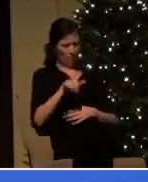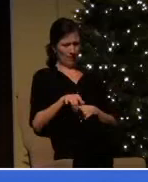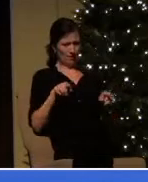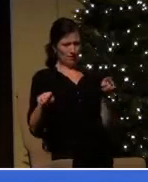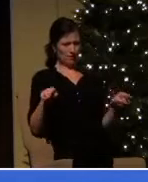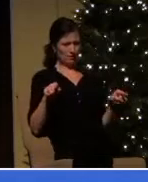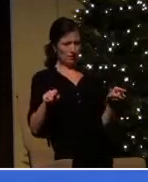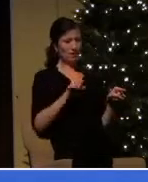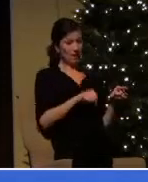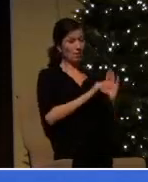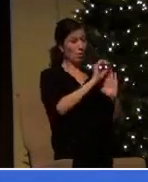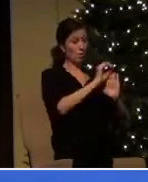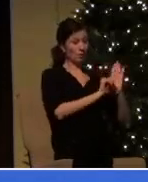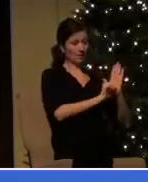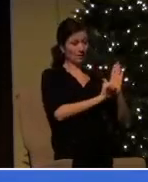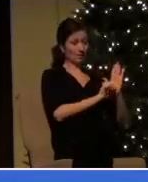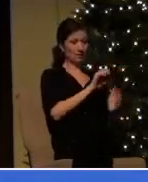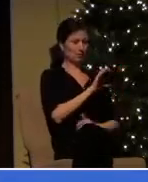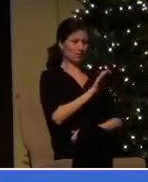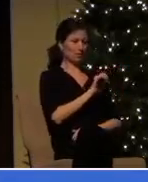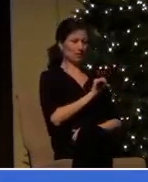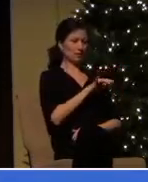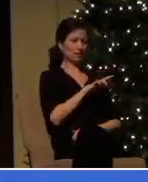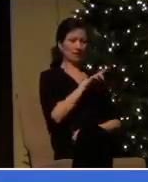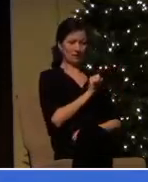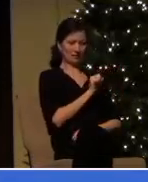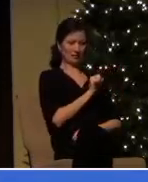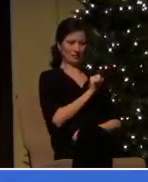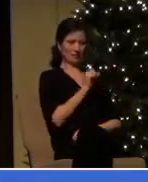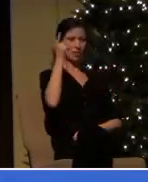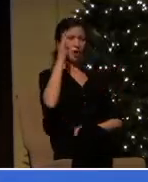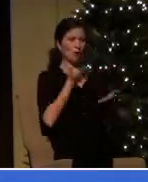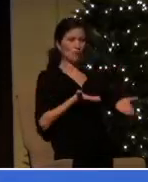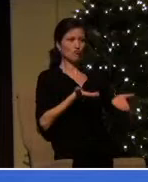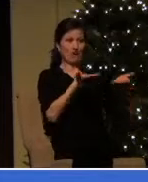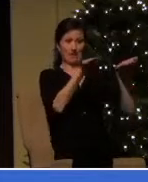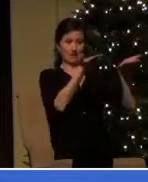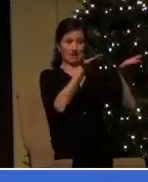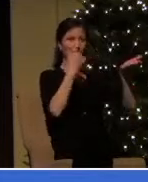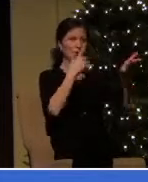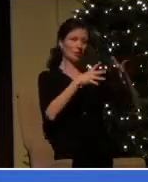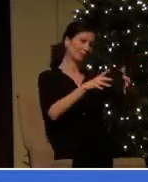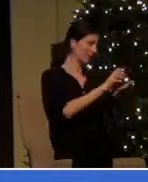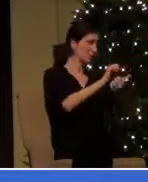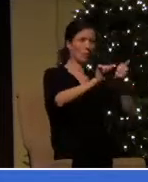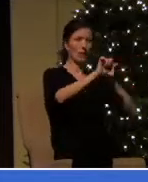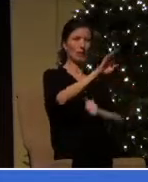the Old Testament you have Cyrus, who is being raised up of God to destroy the power of